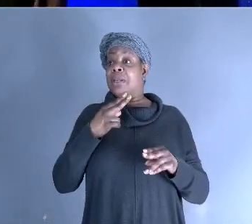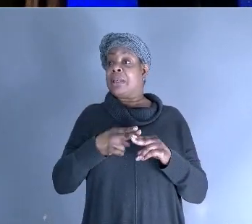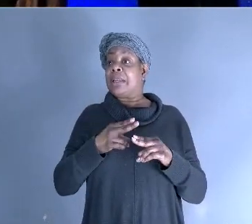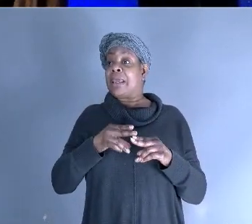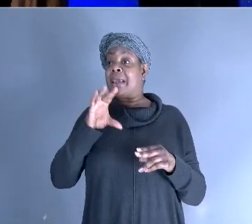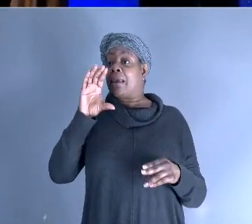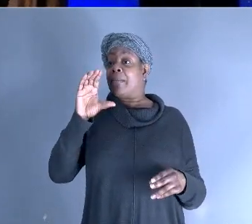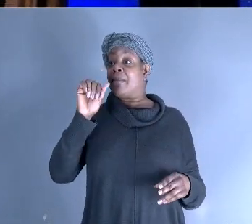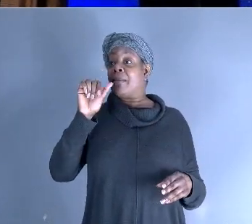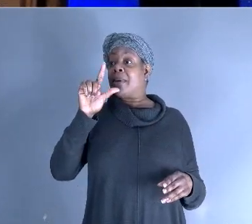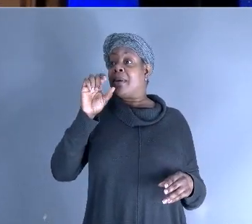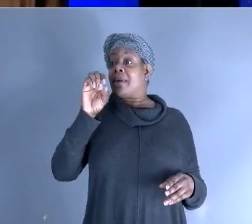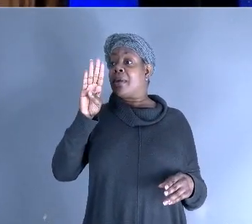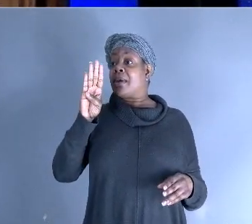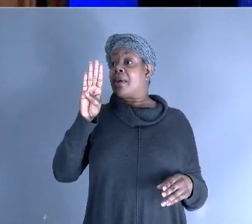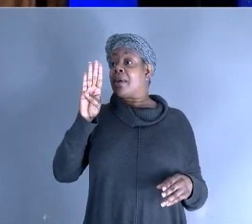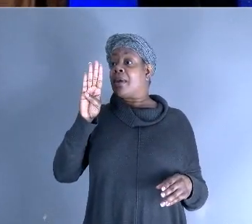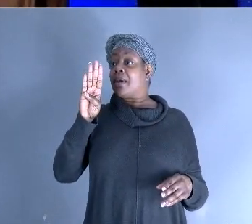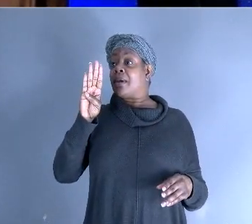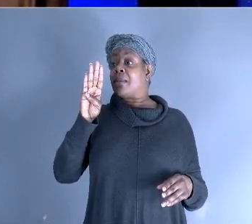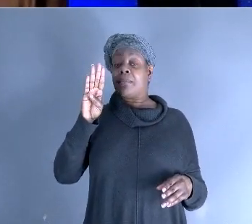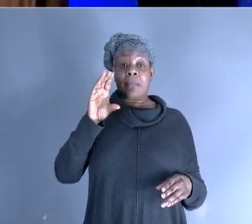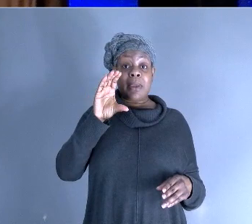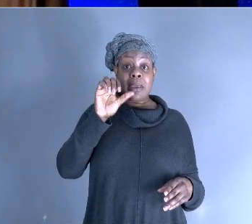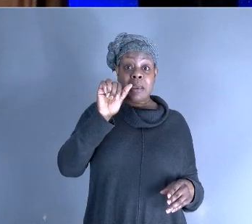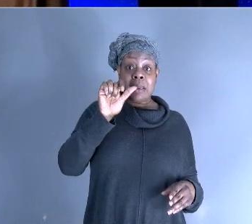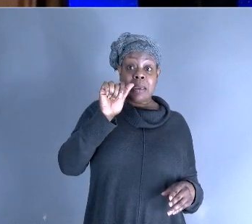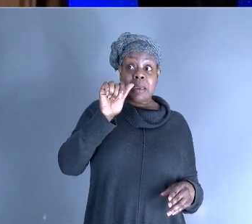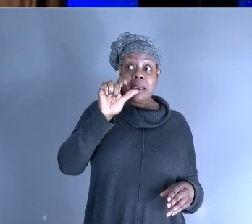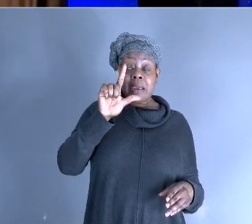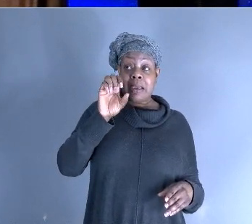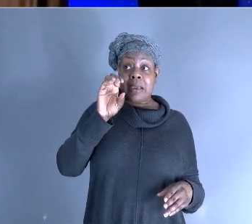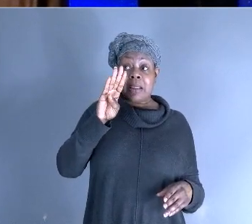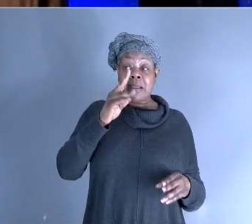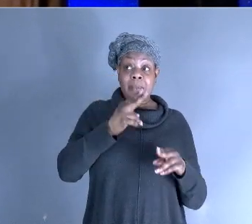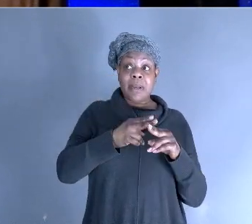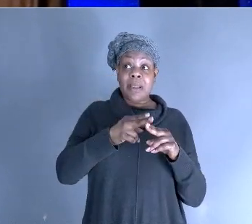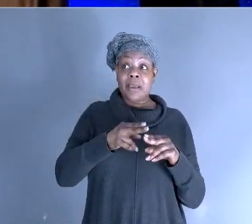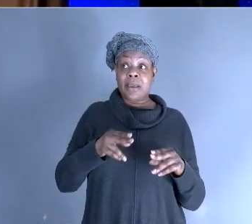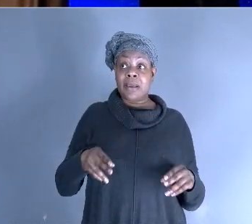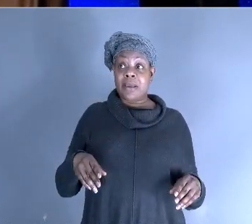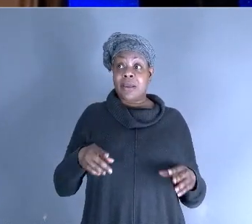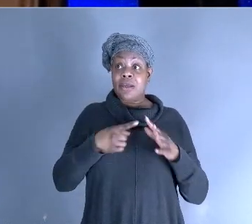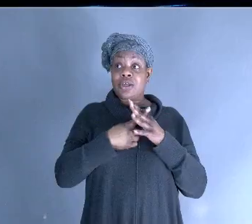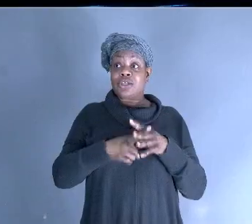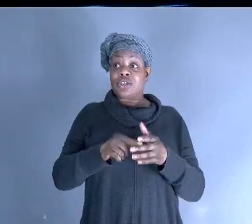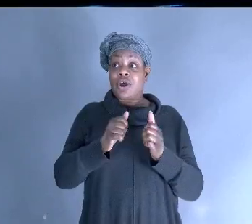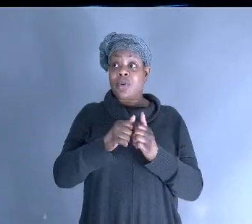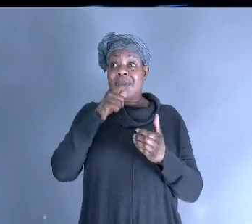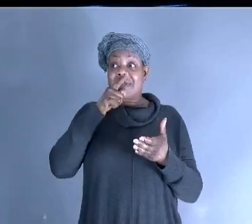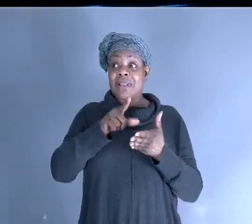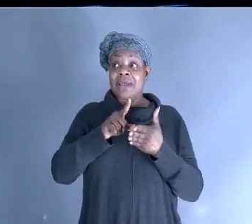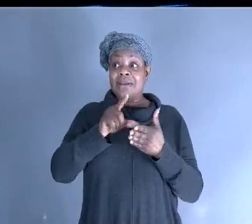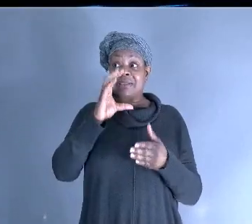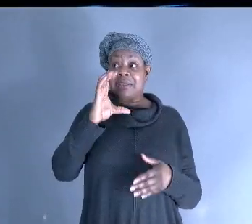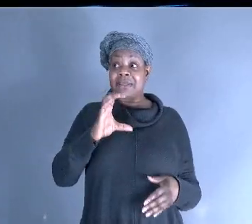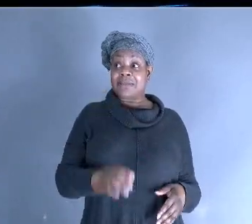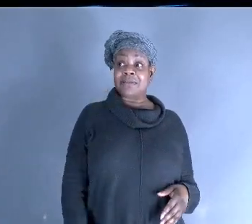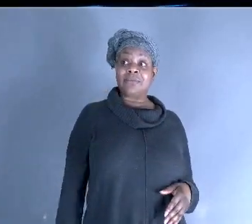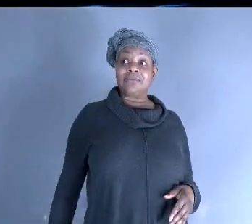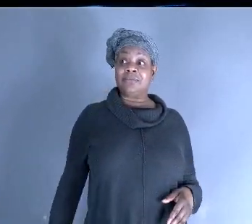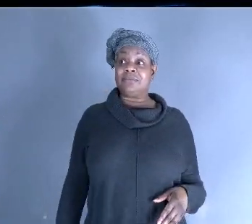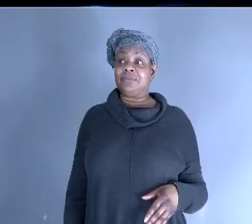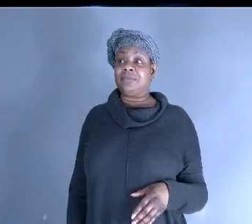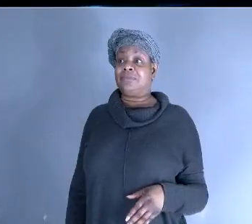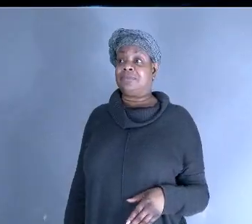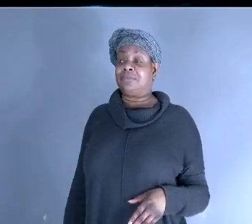Caleb? Okay, anyone here with the name starting with the letter C? Oh, wonderful.